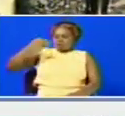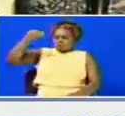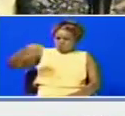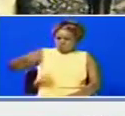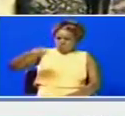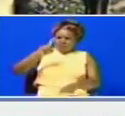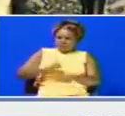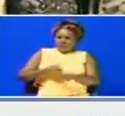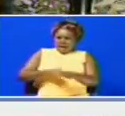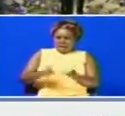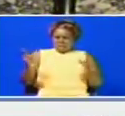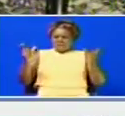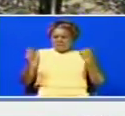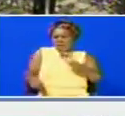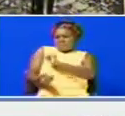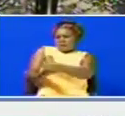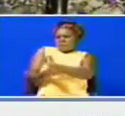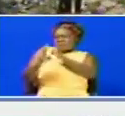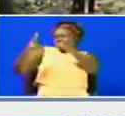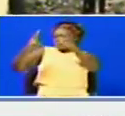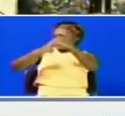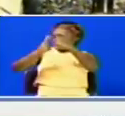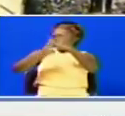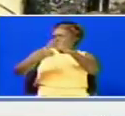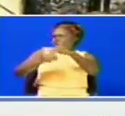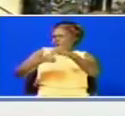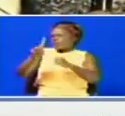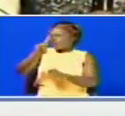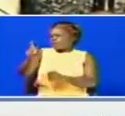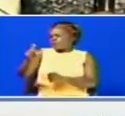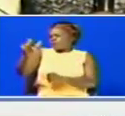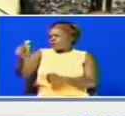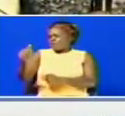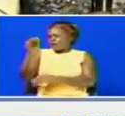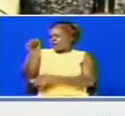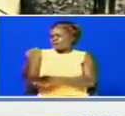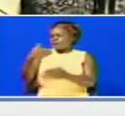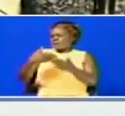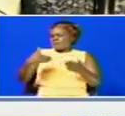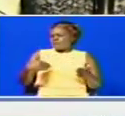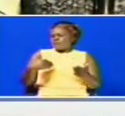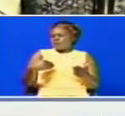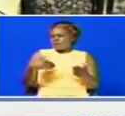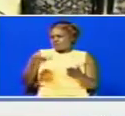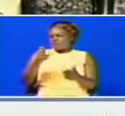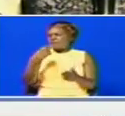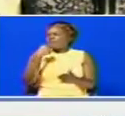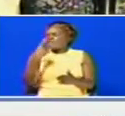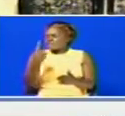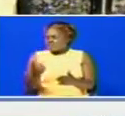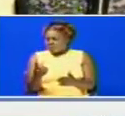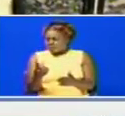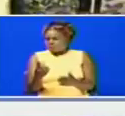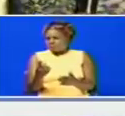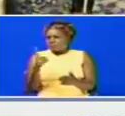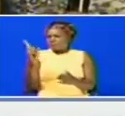during his press conference at around 7 p.m. Today, there was that question that was posed to him before the polls. He had held a press conference